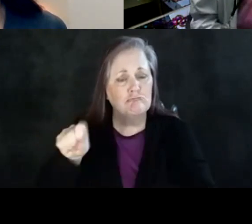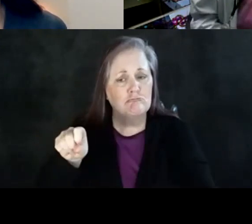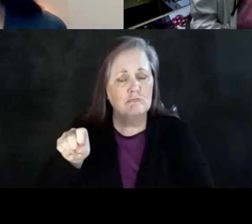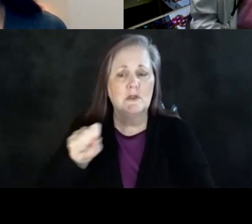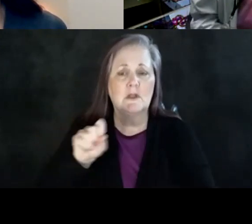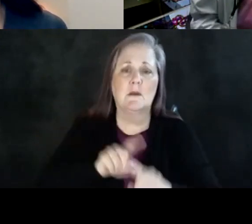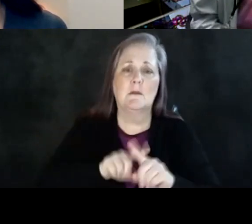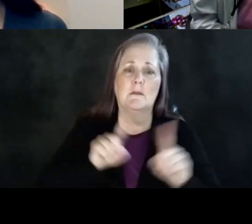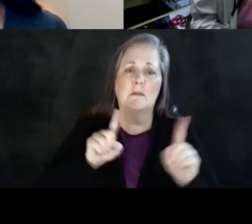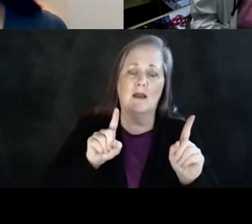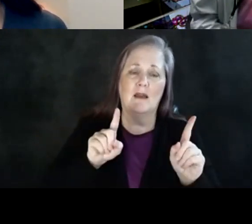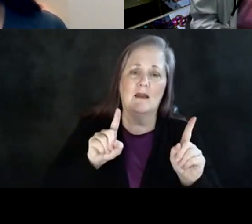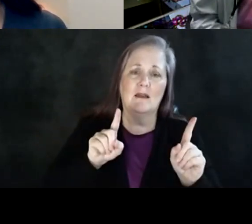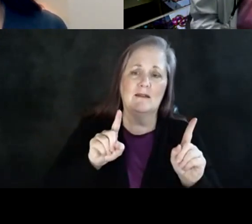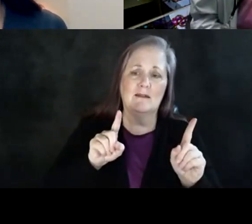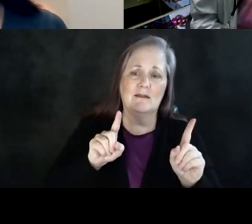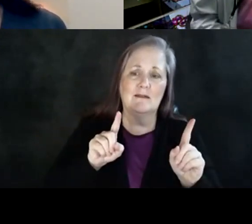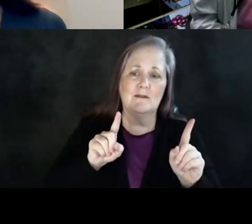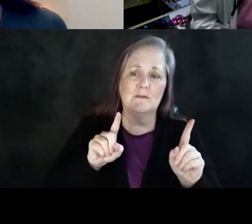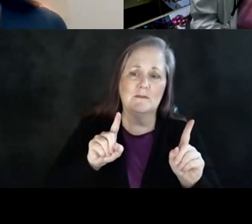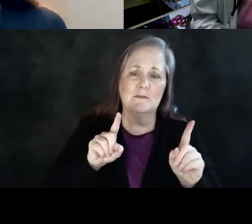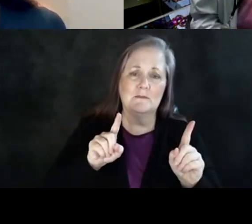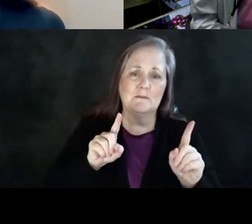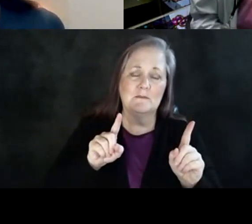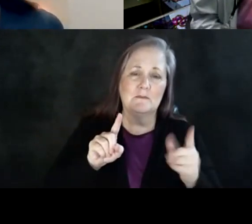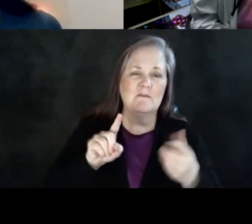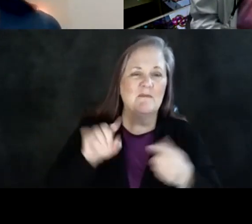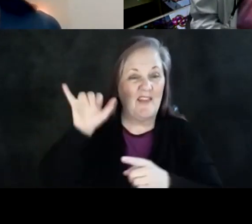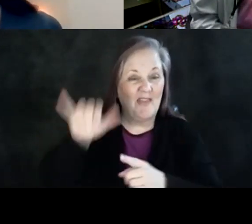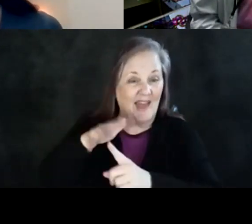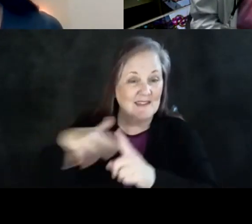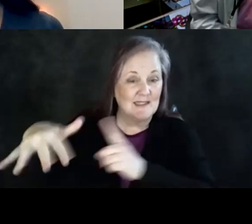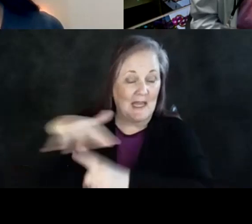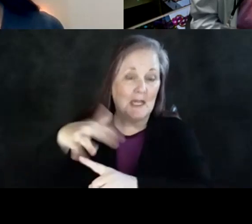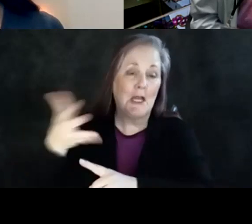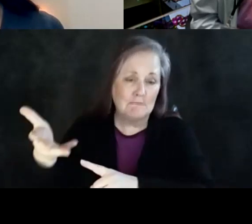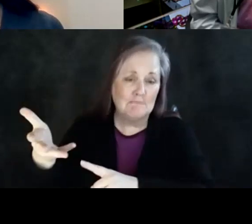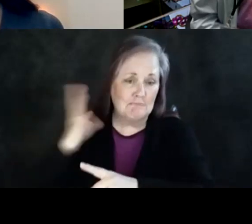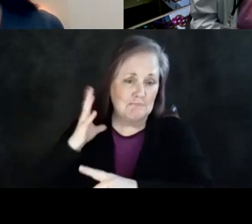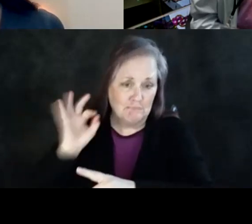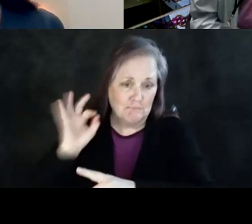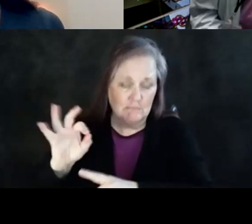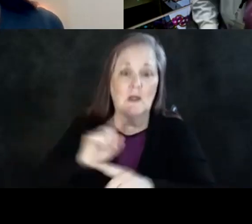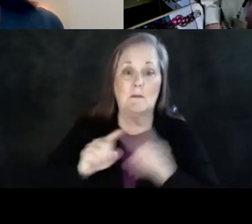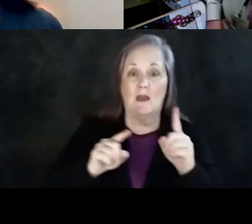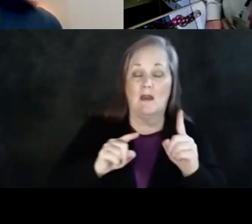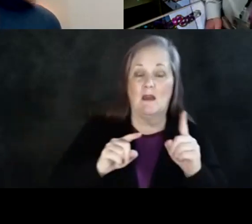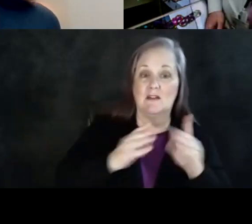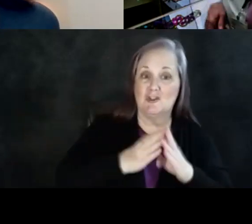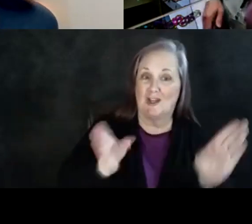but outside of using them in that setting, we don't have any